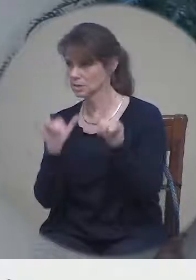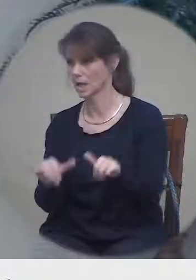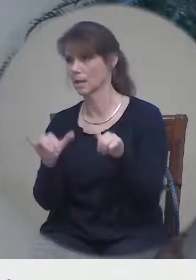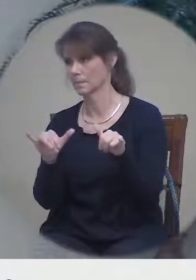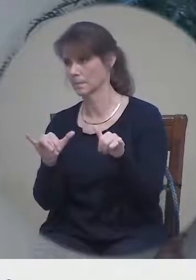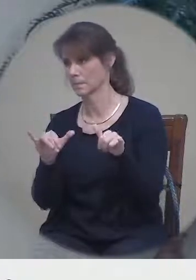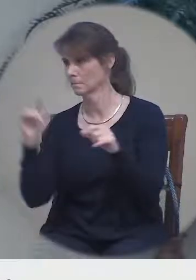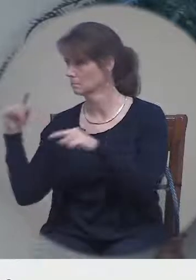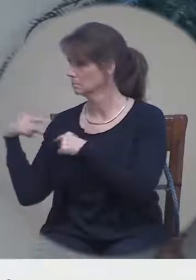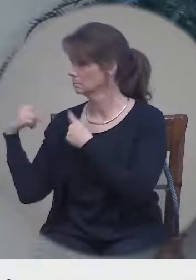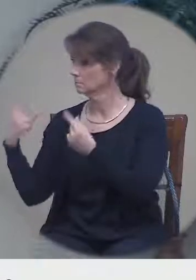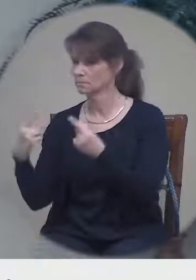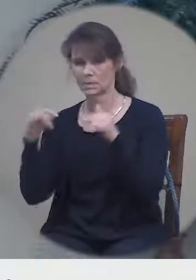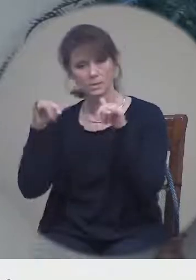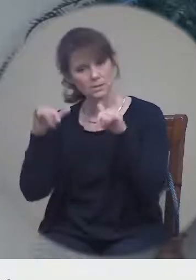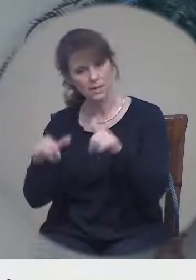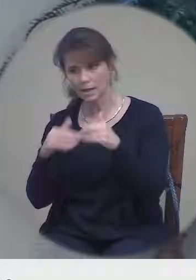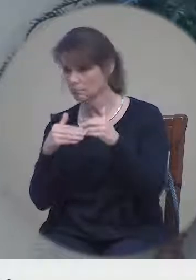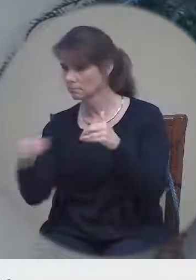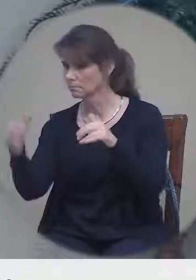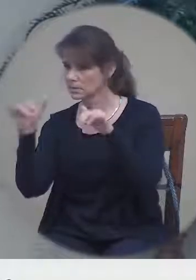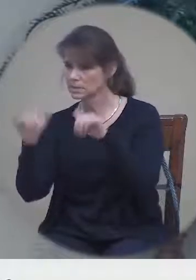Very true.